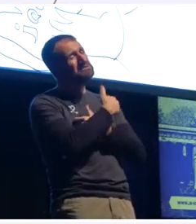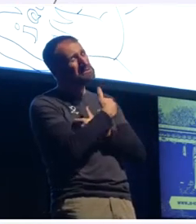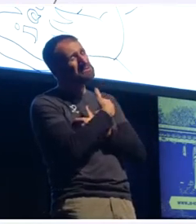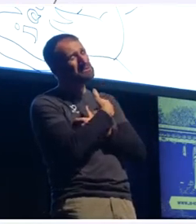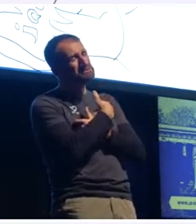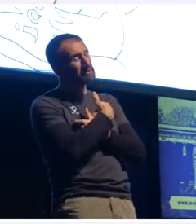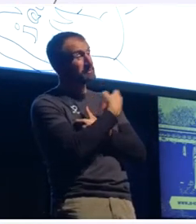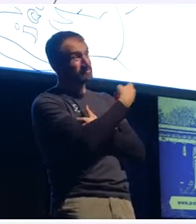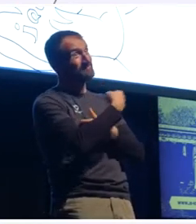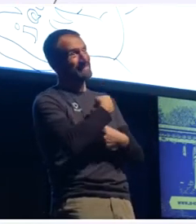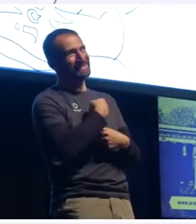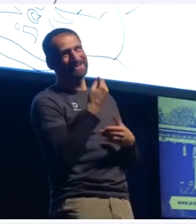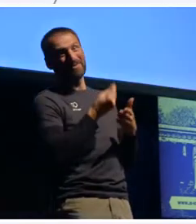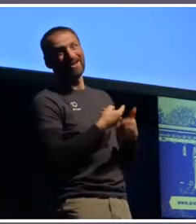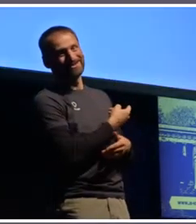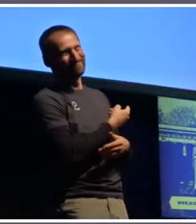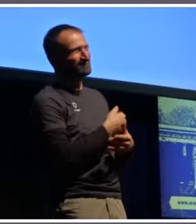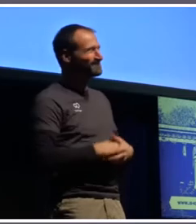That's actually a picture of me, but anyway.